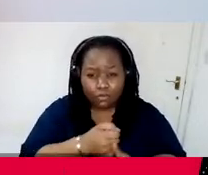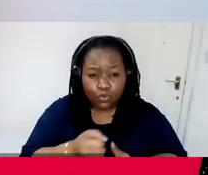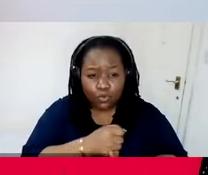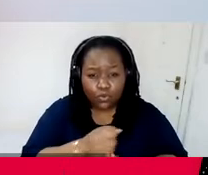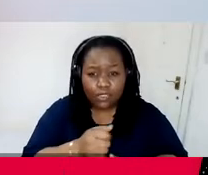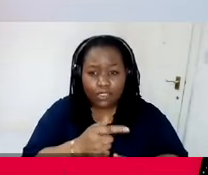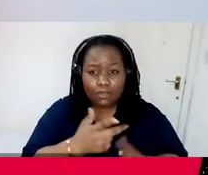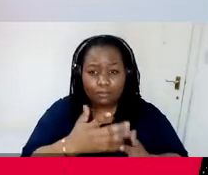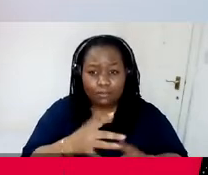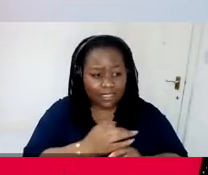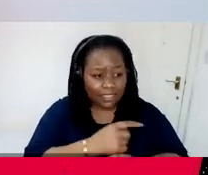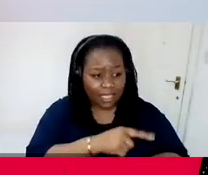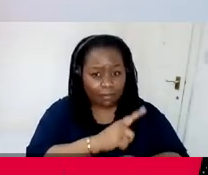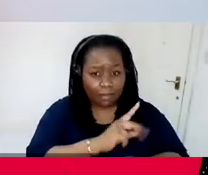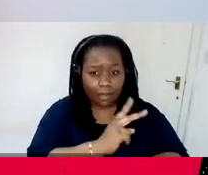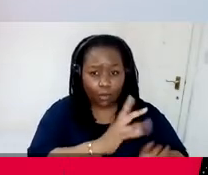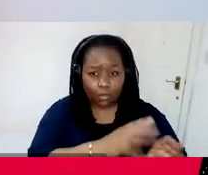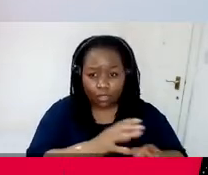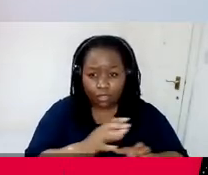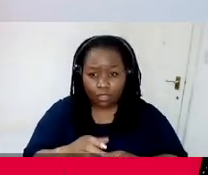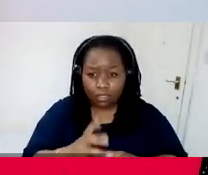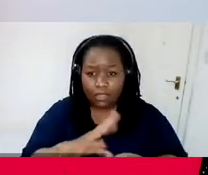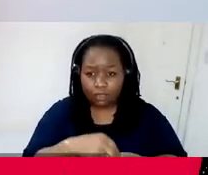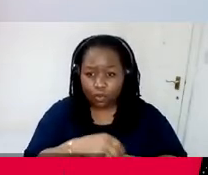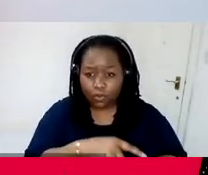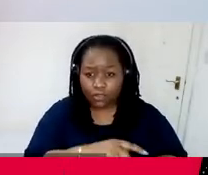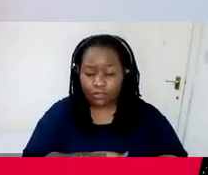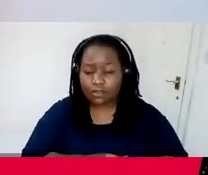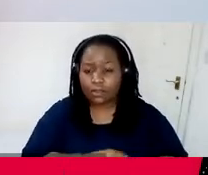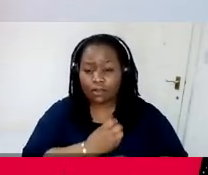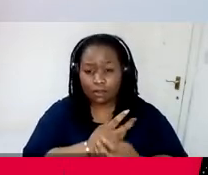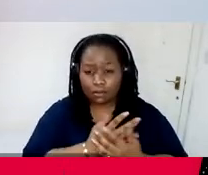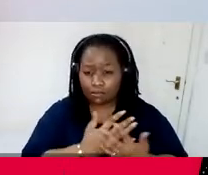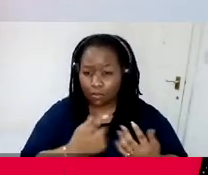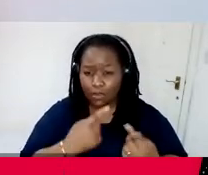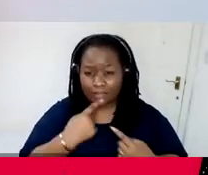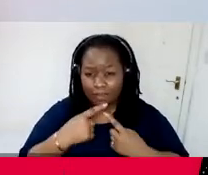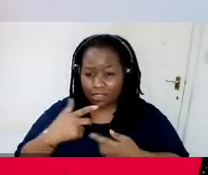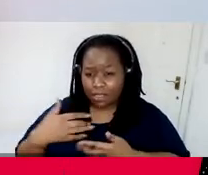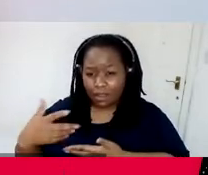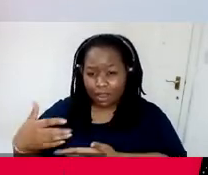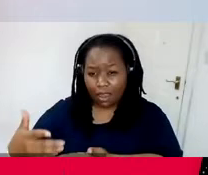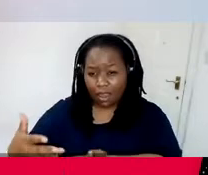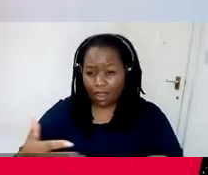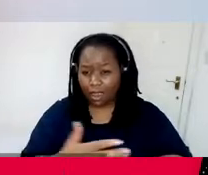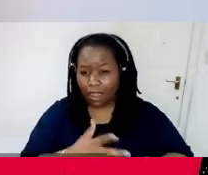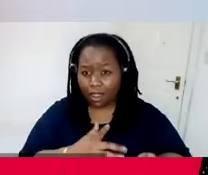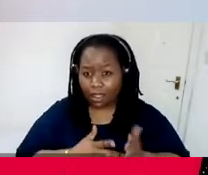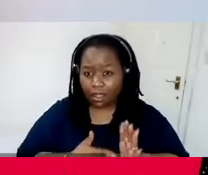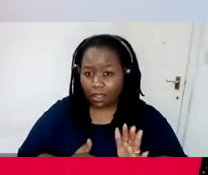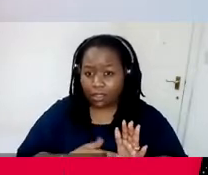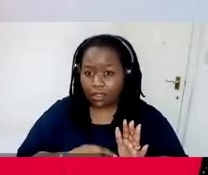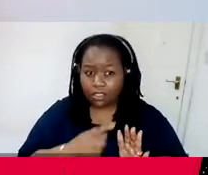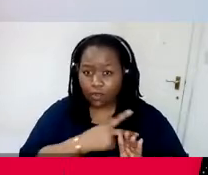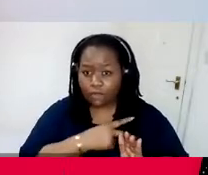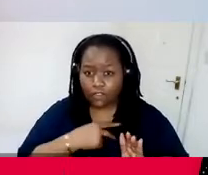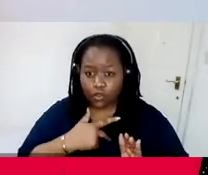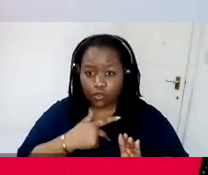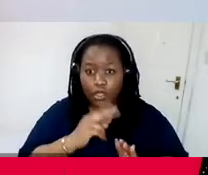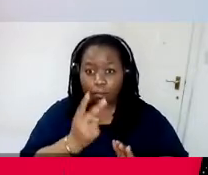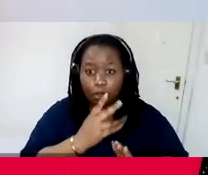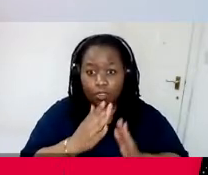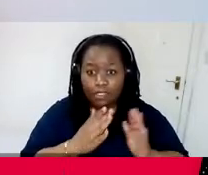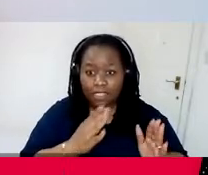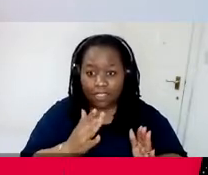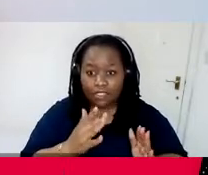to the conflict. And much of information already collected indicates that officials on all sides of